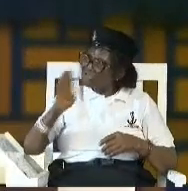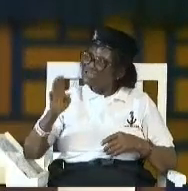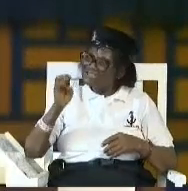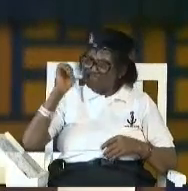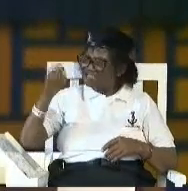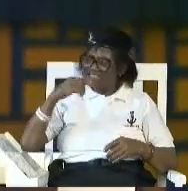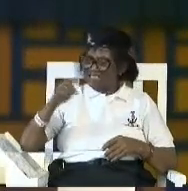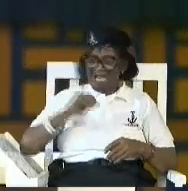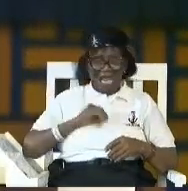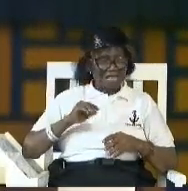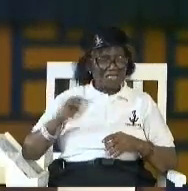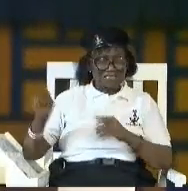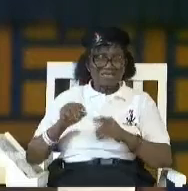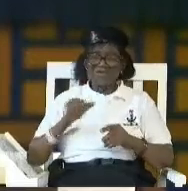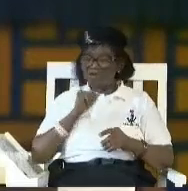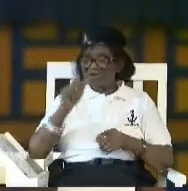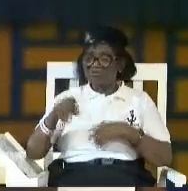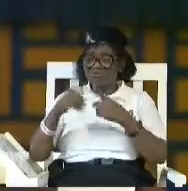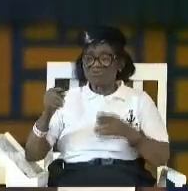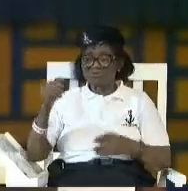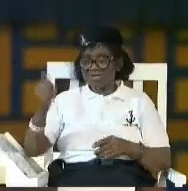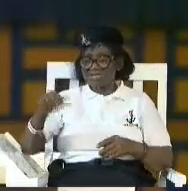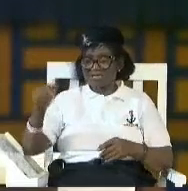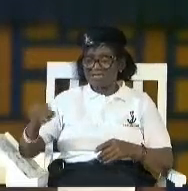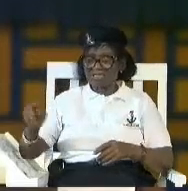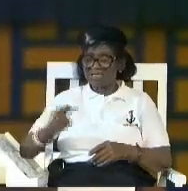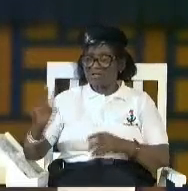"You went somewhere.